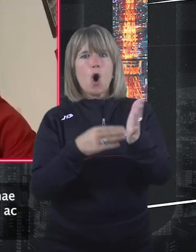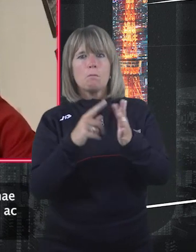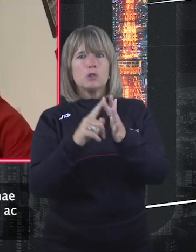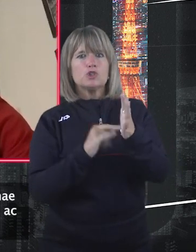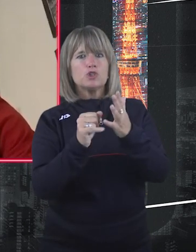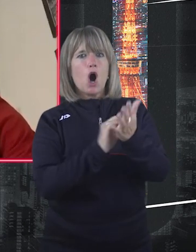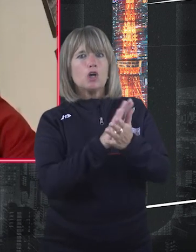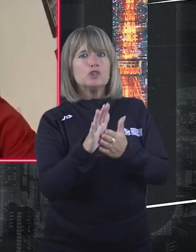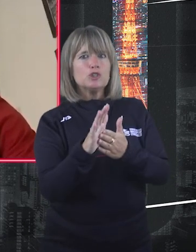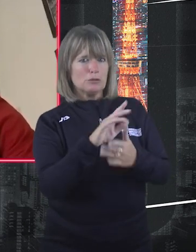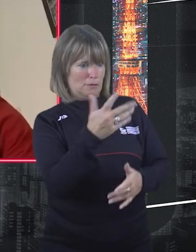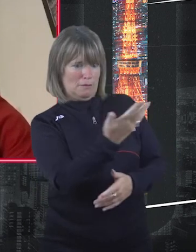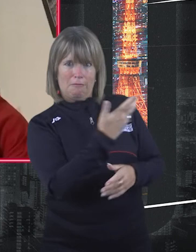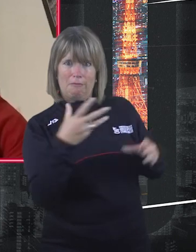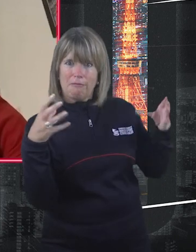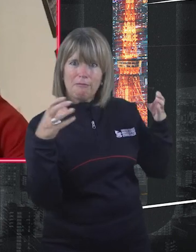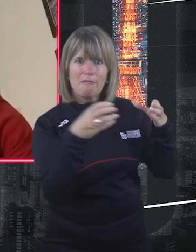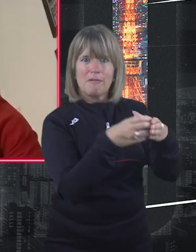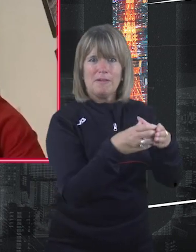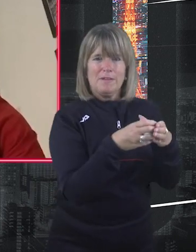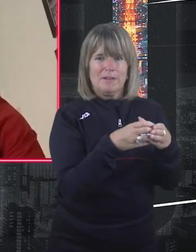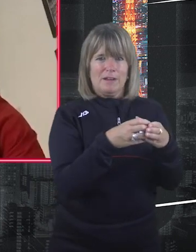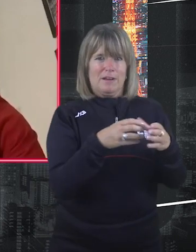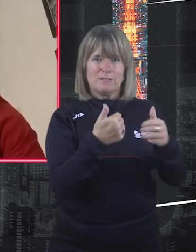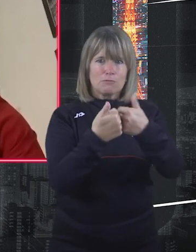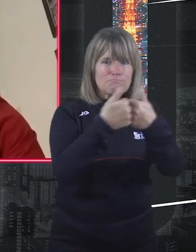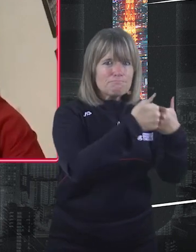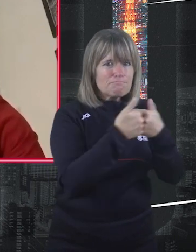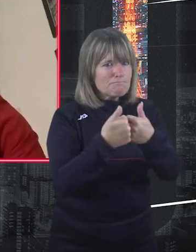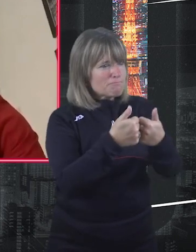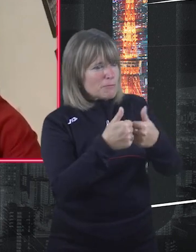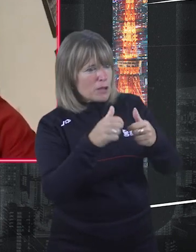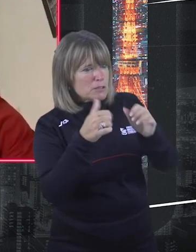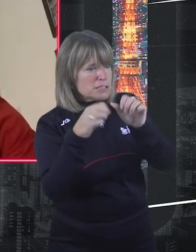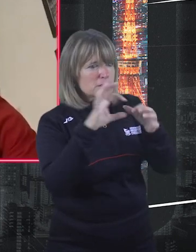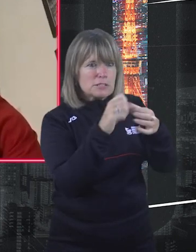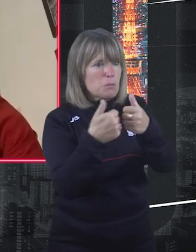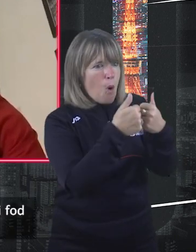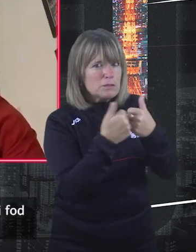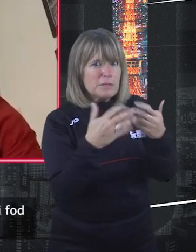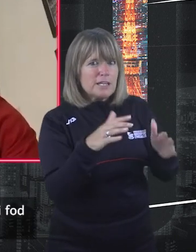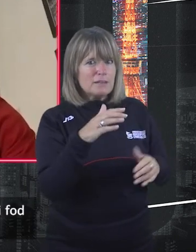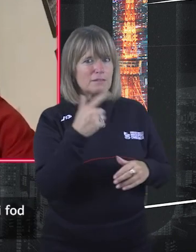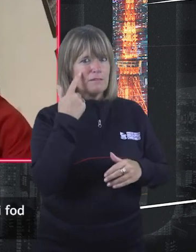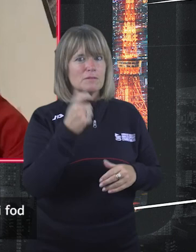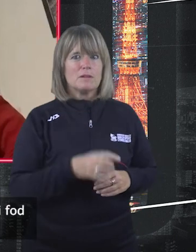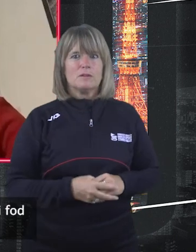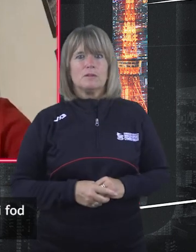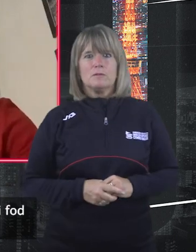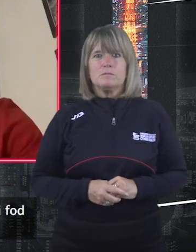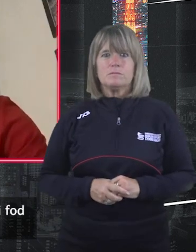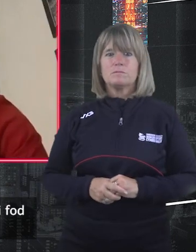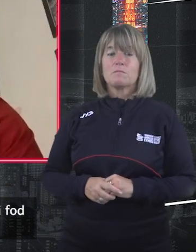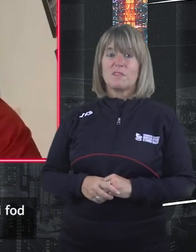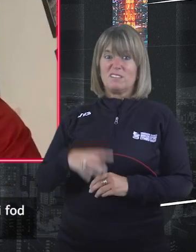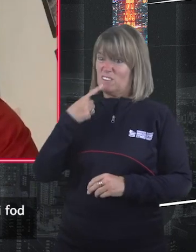Tokyo. Have they been leaning on you for advice of what to expect? Yeah, but